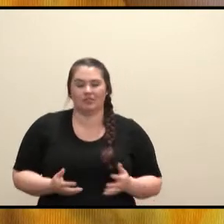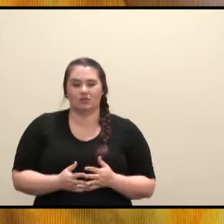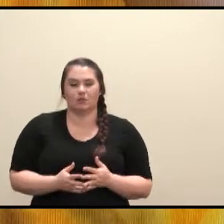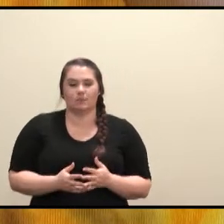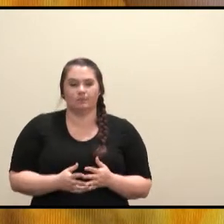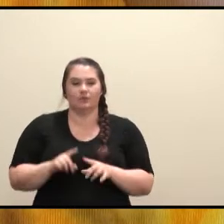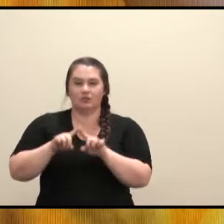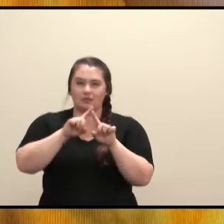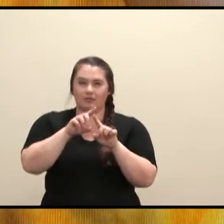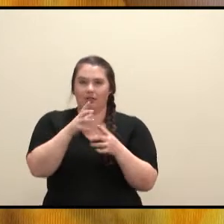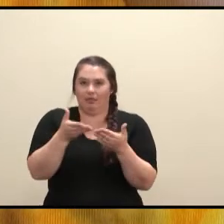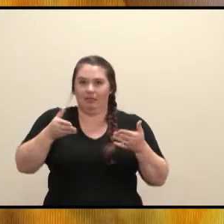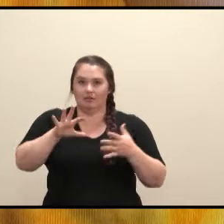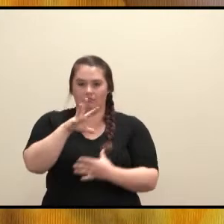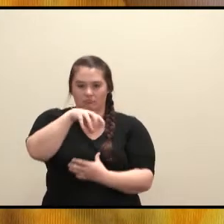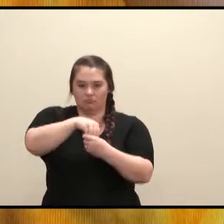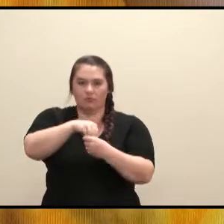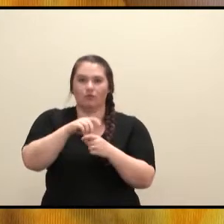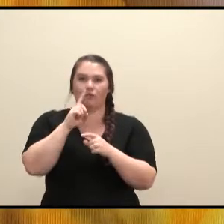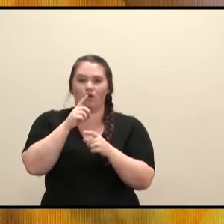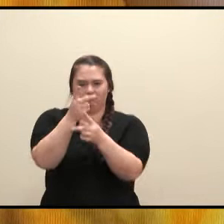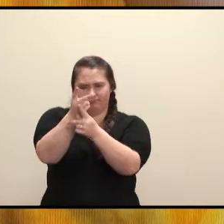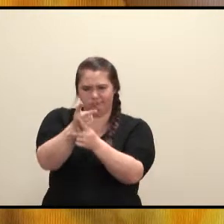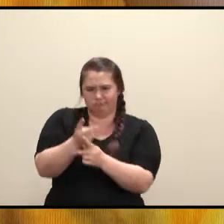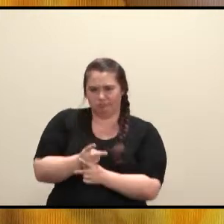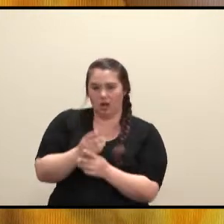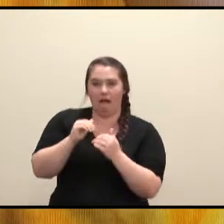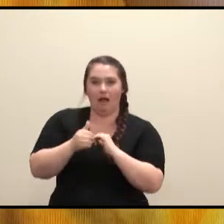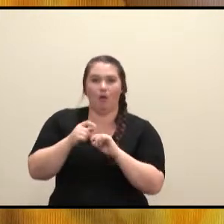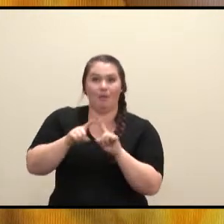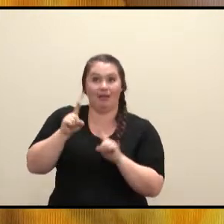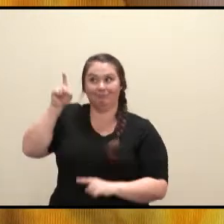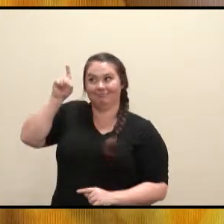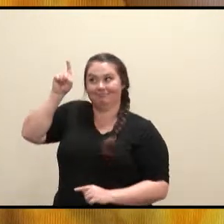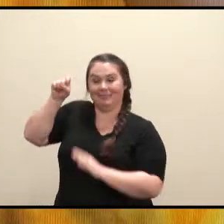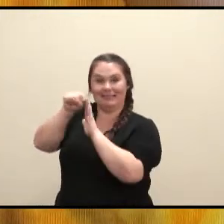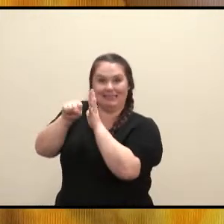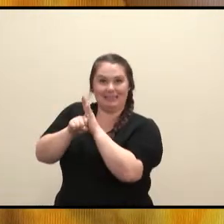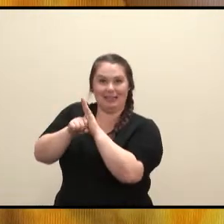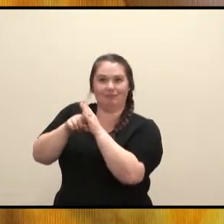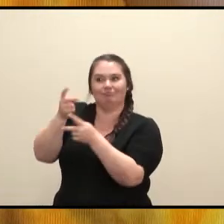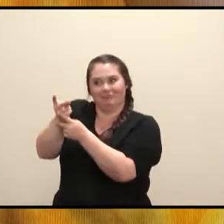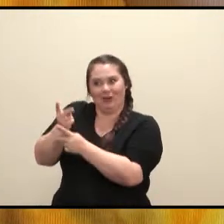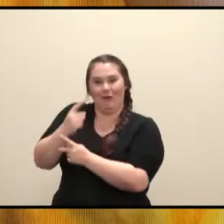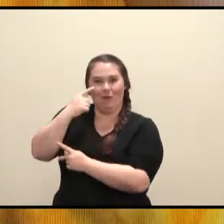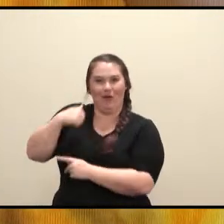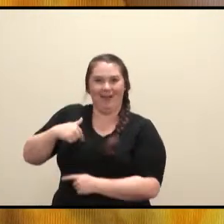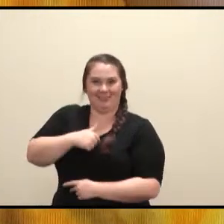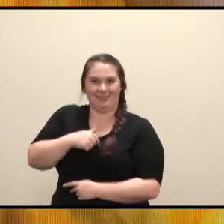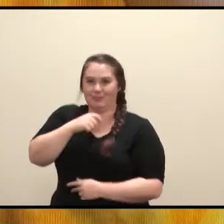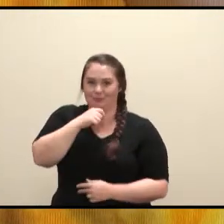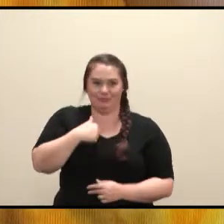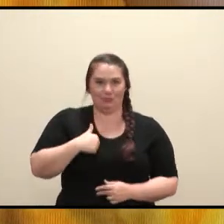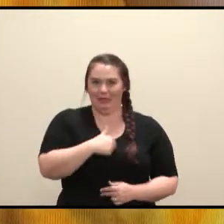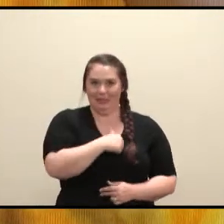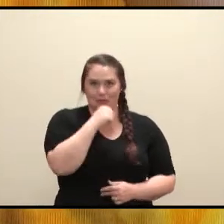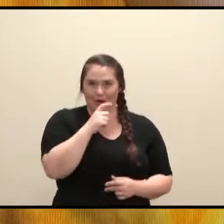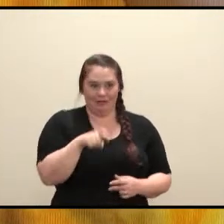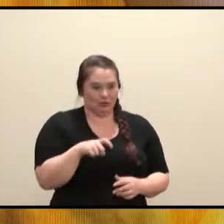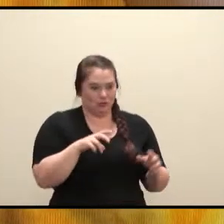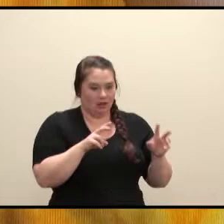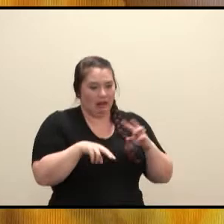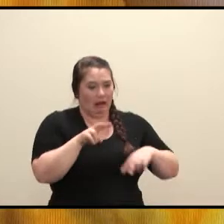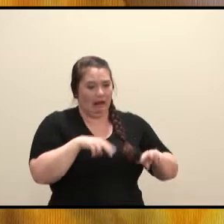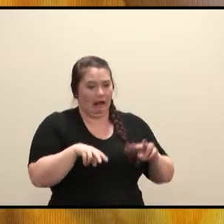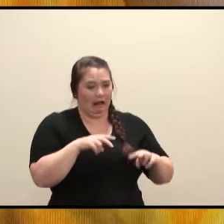those calculations, but they do it for us. We don't have to do it anymore. They do it, but unfortunately, we don't know until